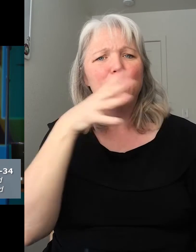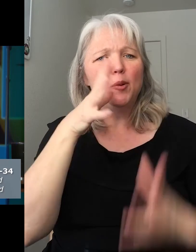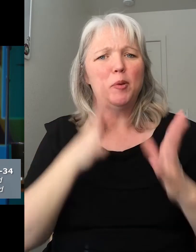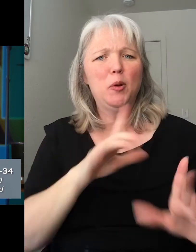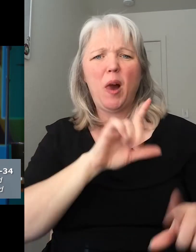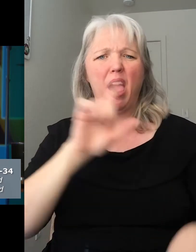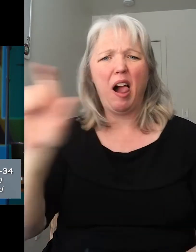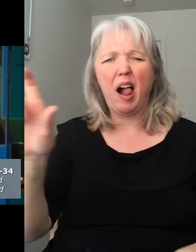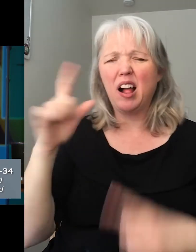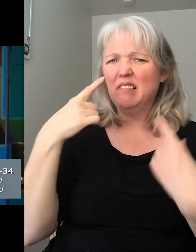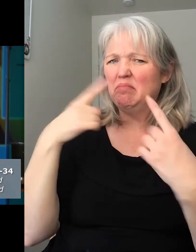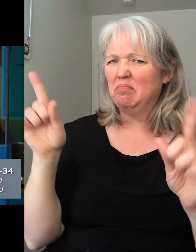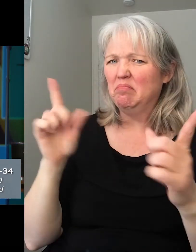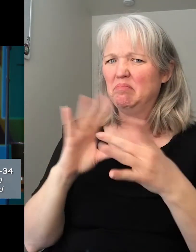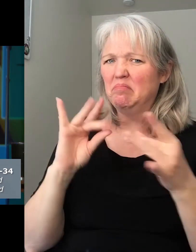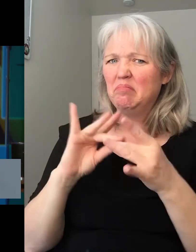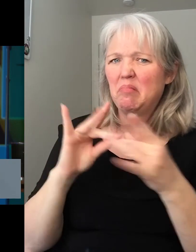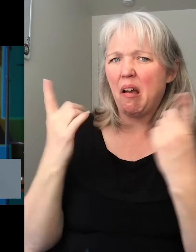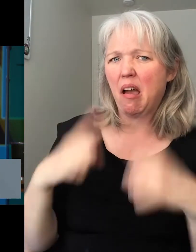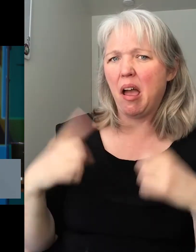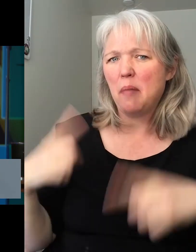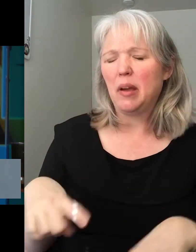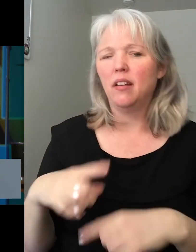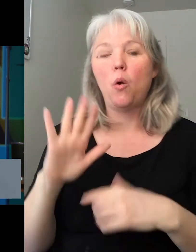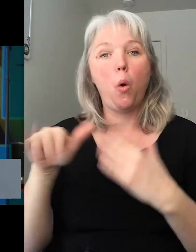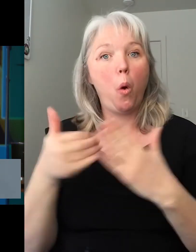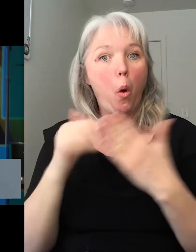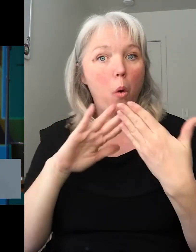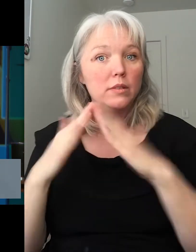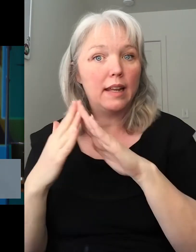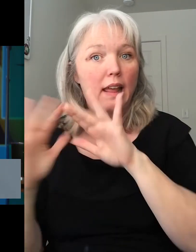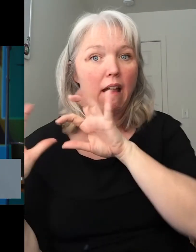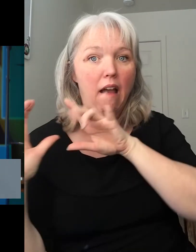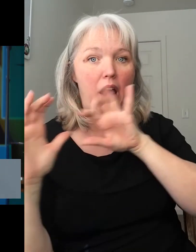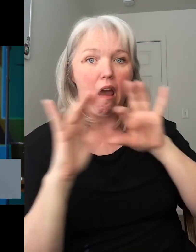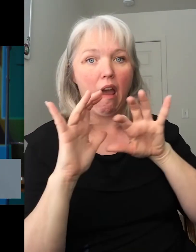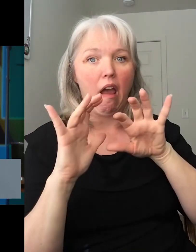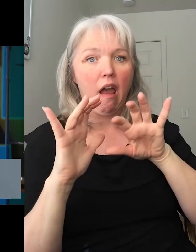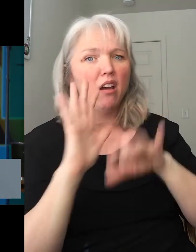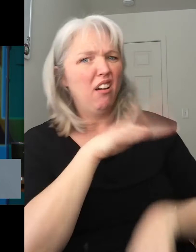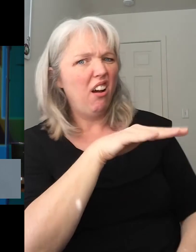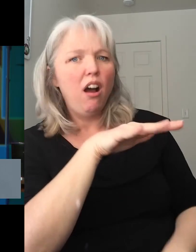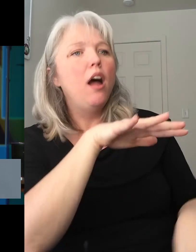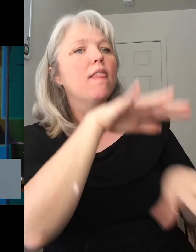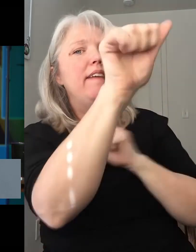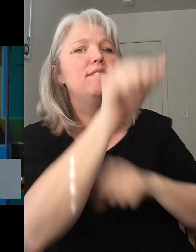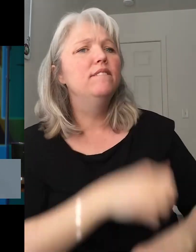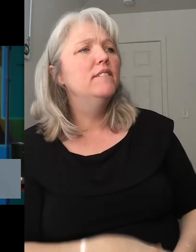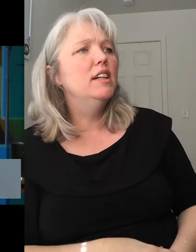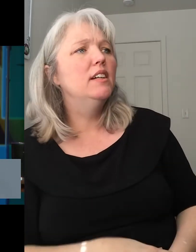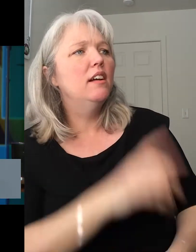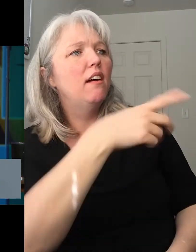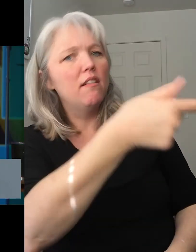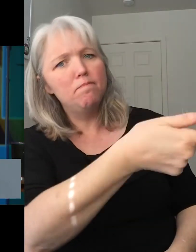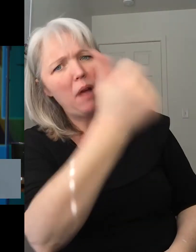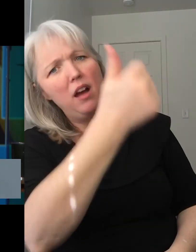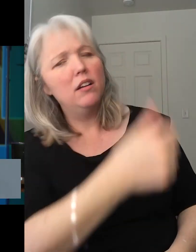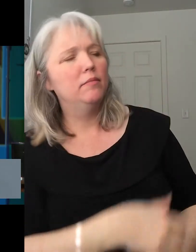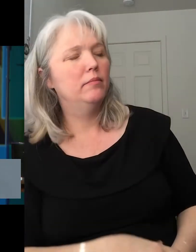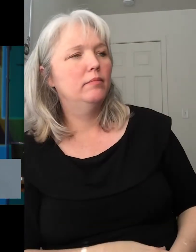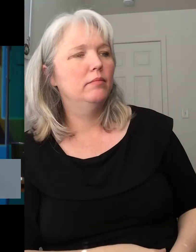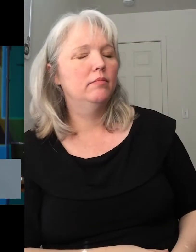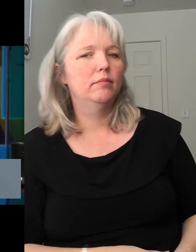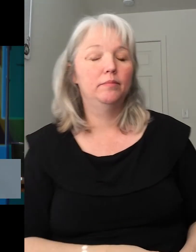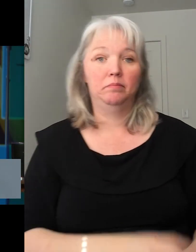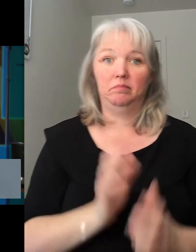to the city, reported everything, told what happened to the demoniacs, and the whole city came out. When they saw him, they said, would you get out of here?